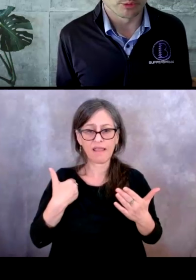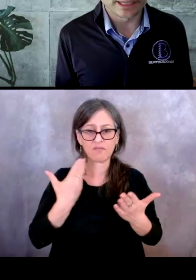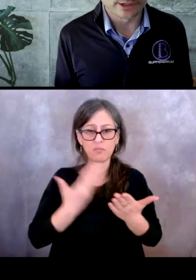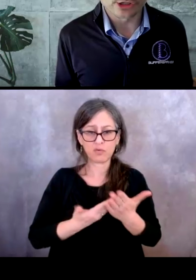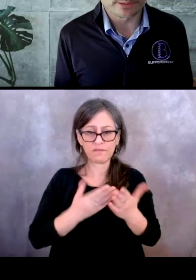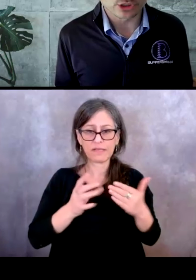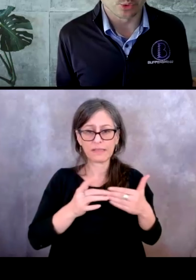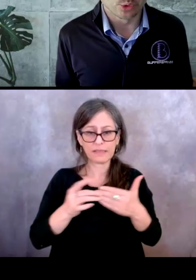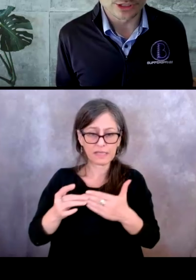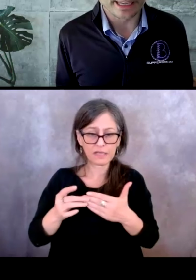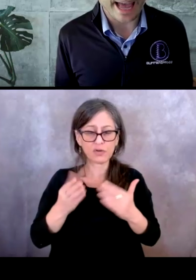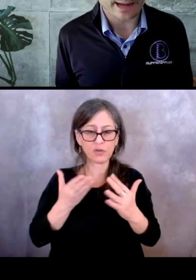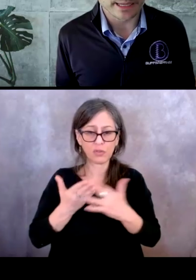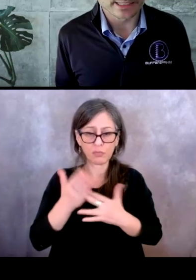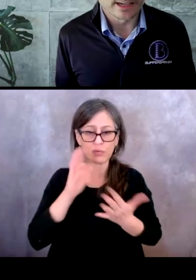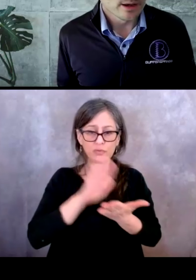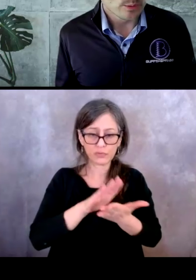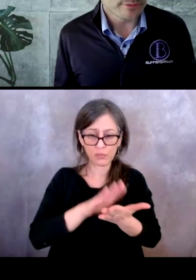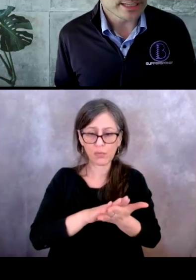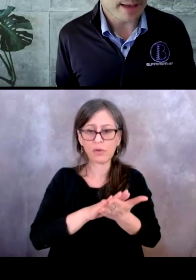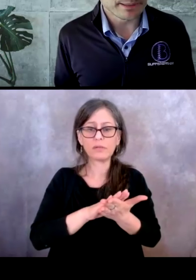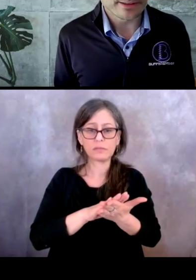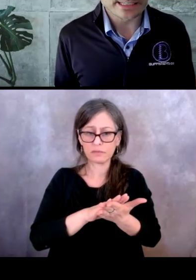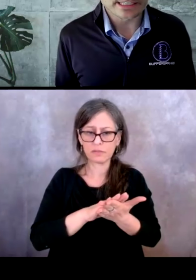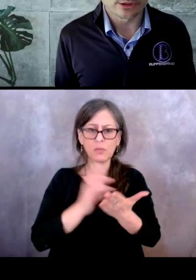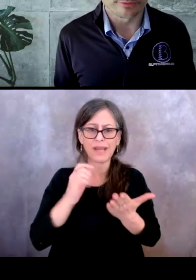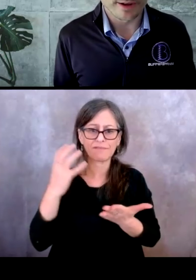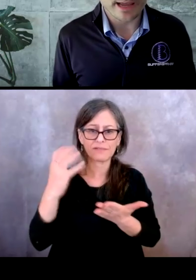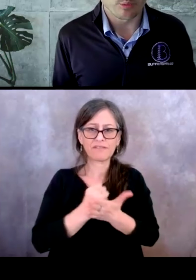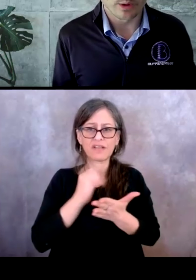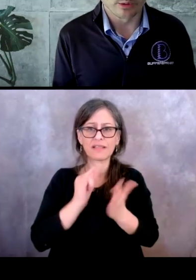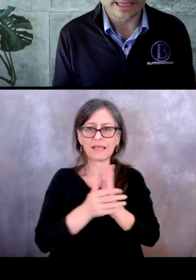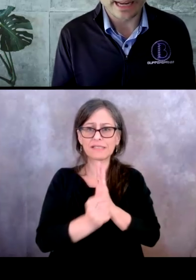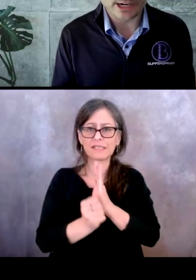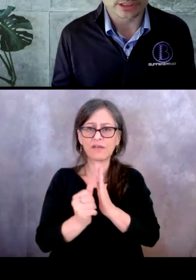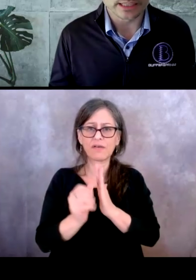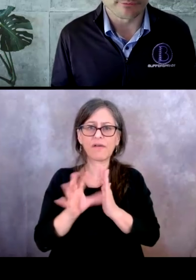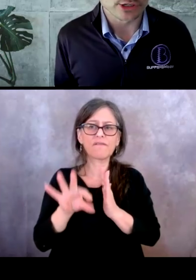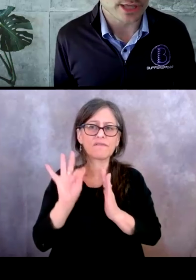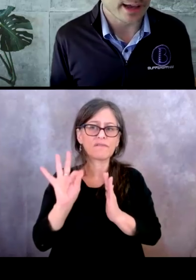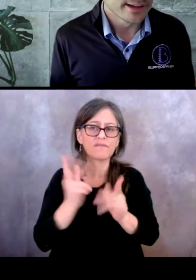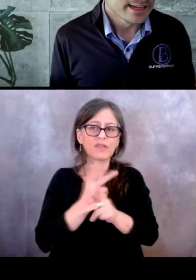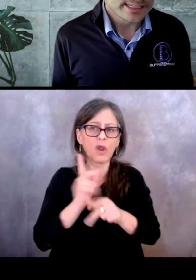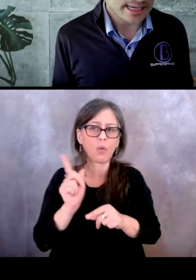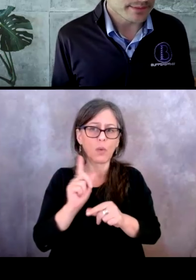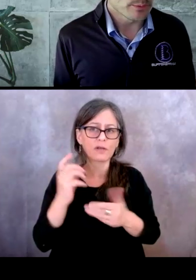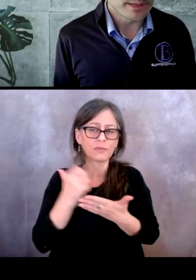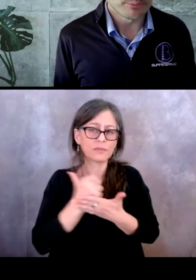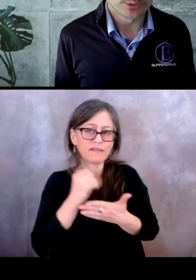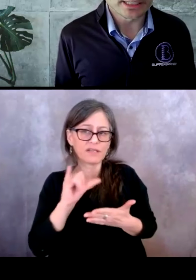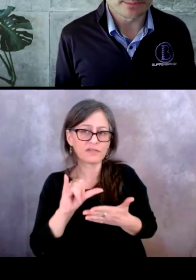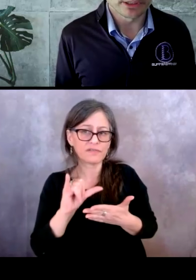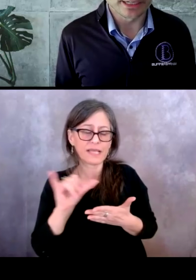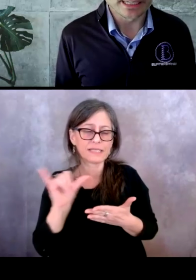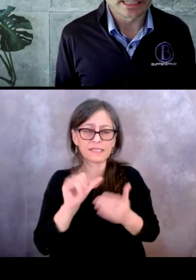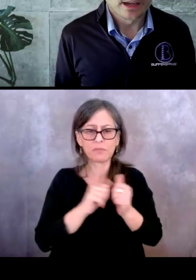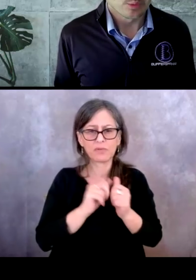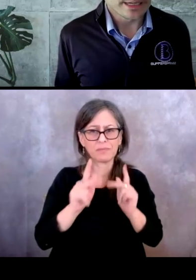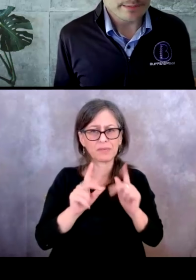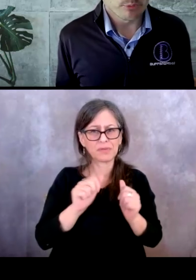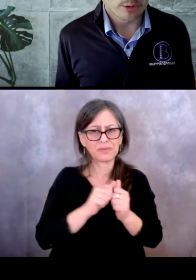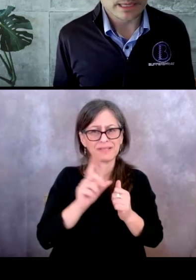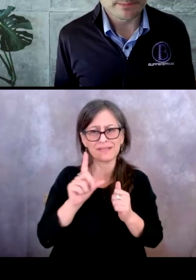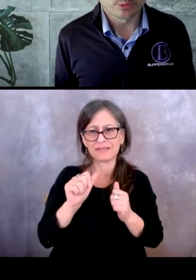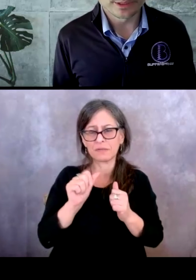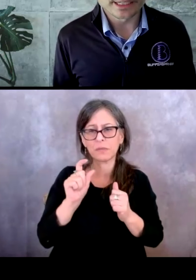through formal leadership schools and academies. We have to tap into that skill or find out where we can actually leverage that. Same thing with people with disabilities.